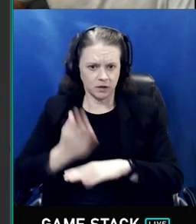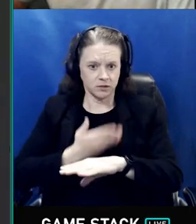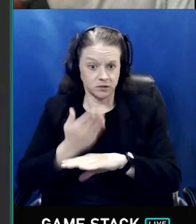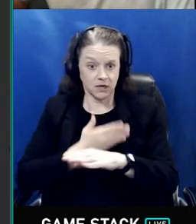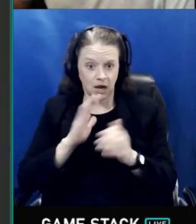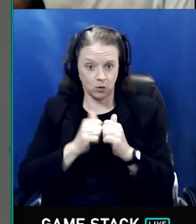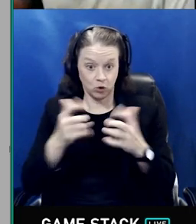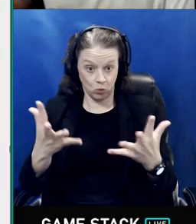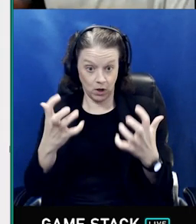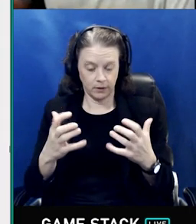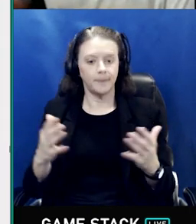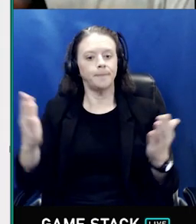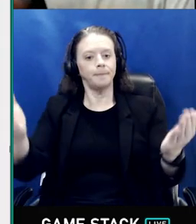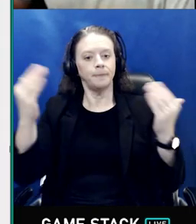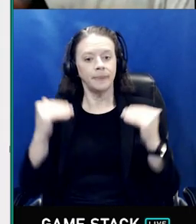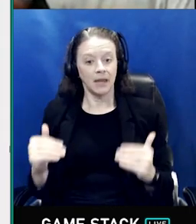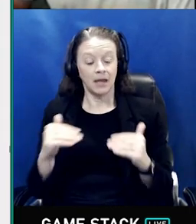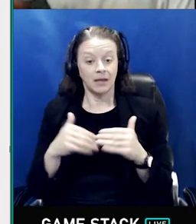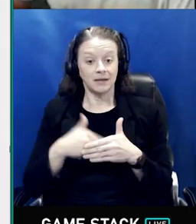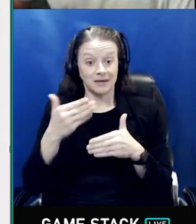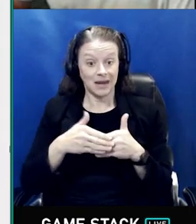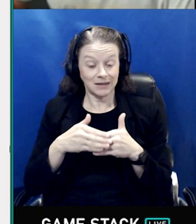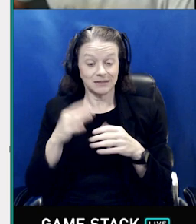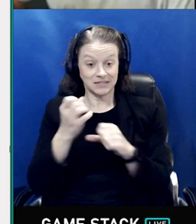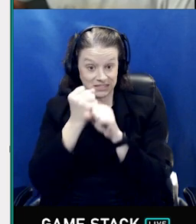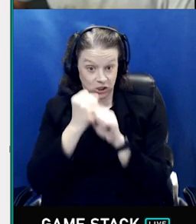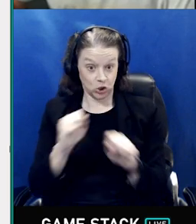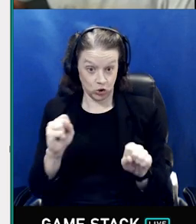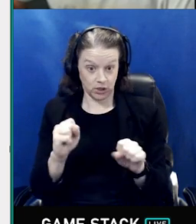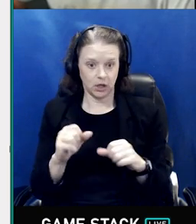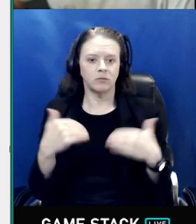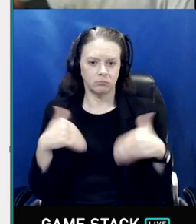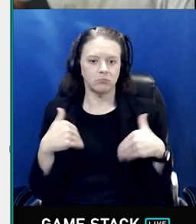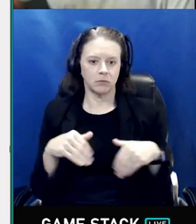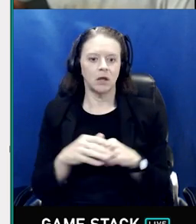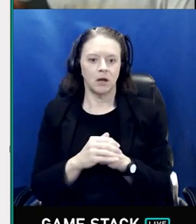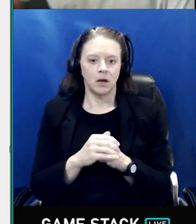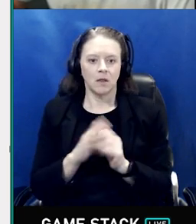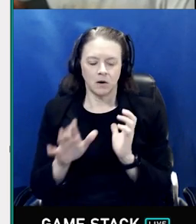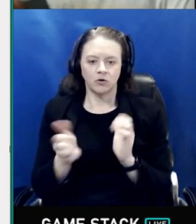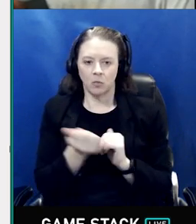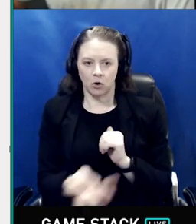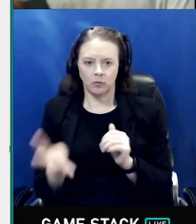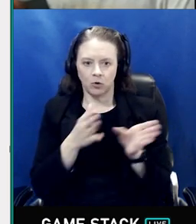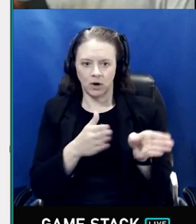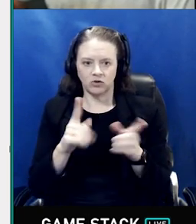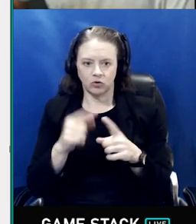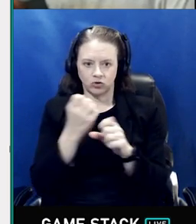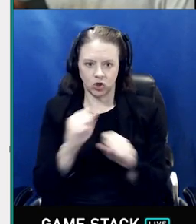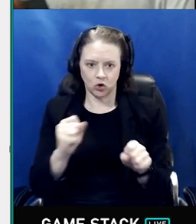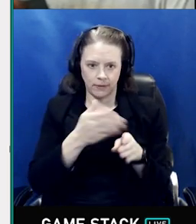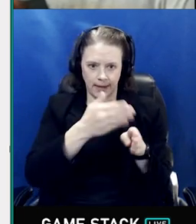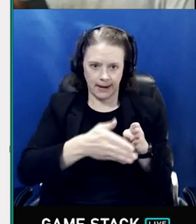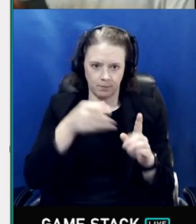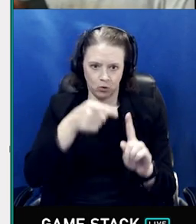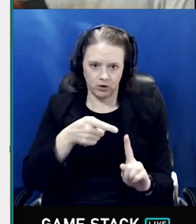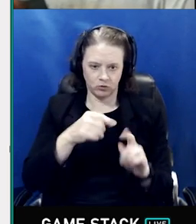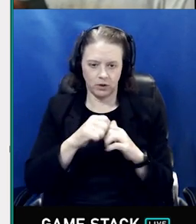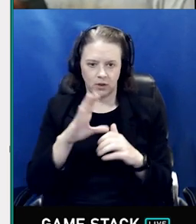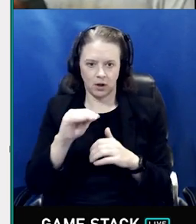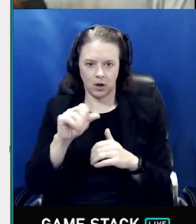So next up is security. There's multiple ways to secure your endpoints in Cosmos DB. You can use IP